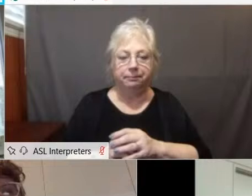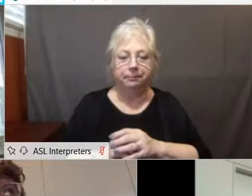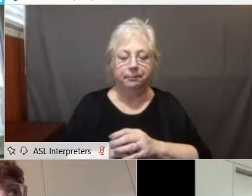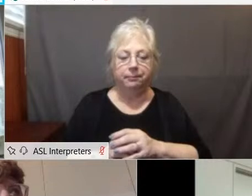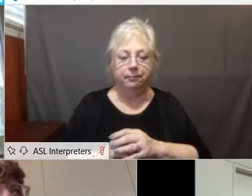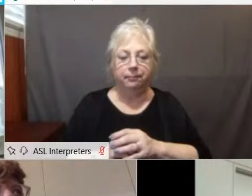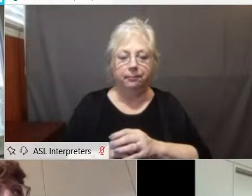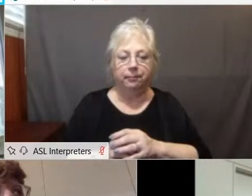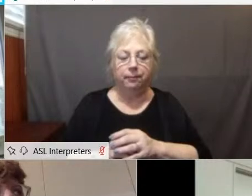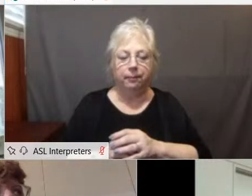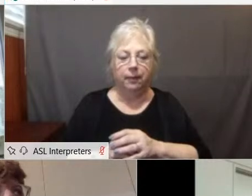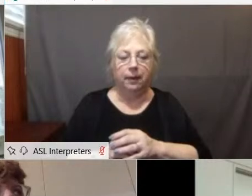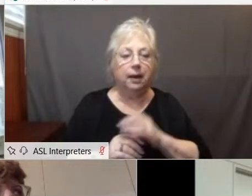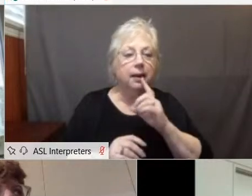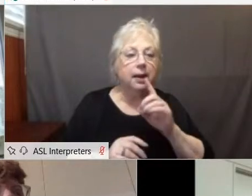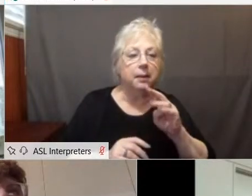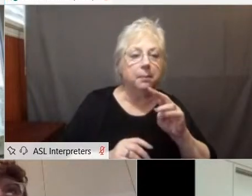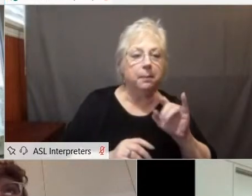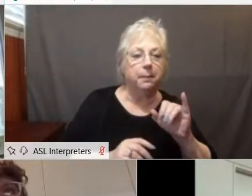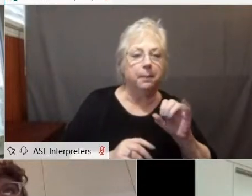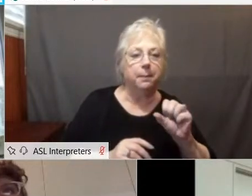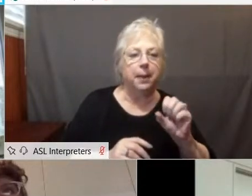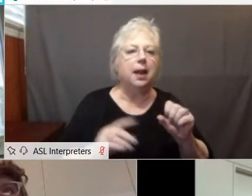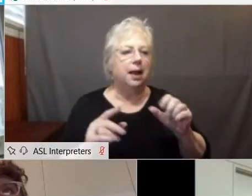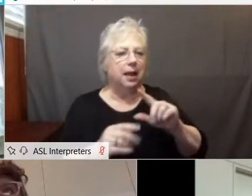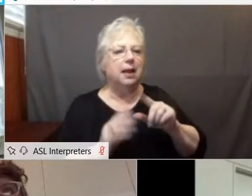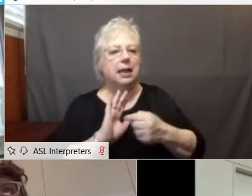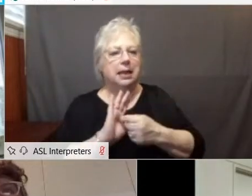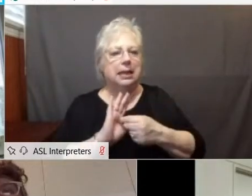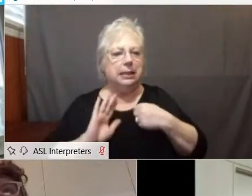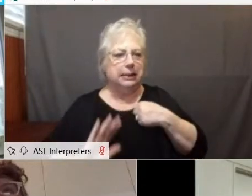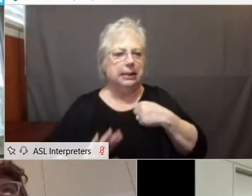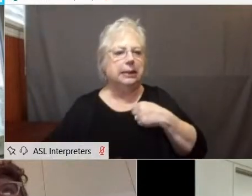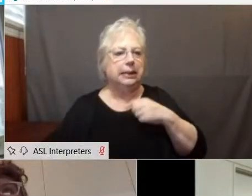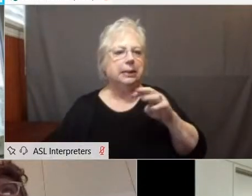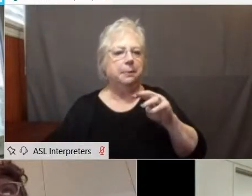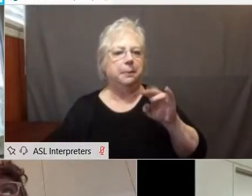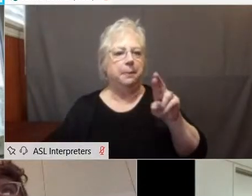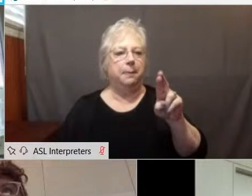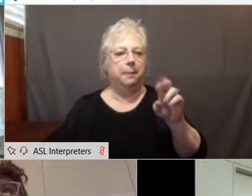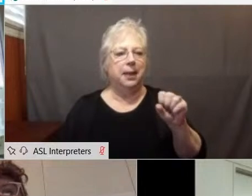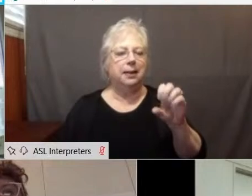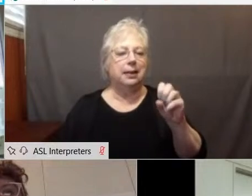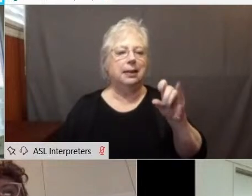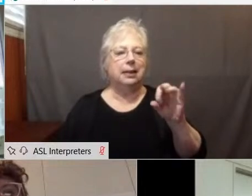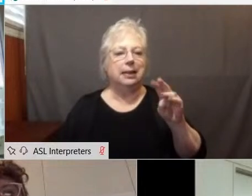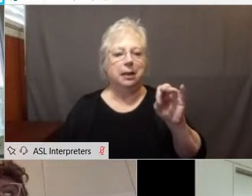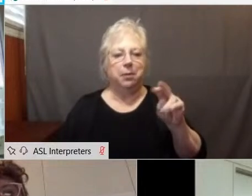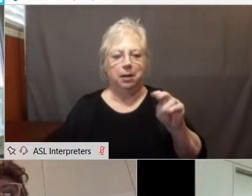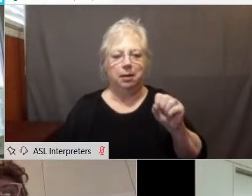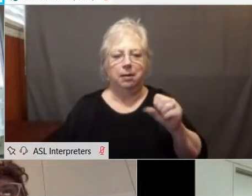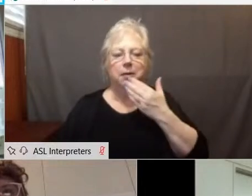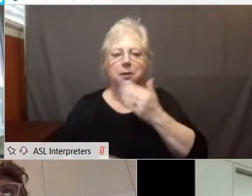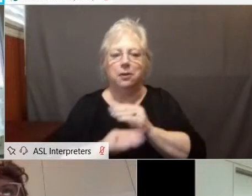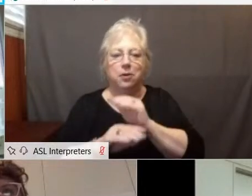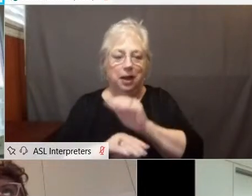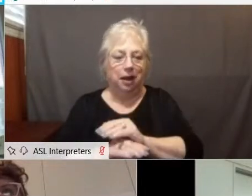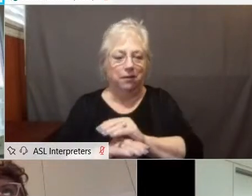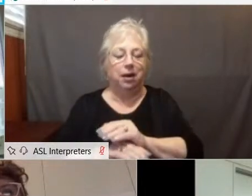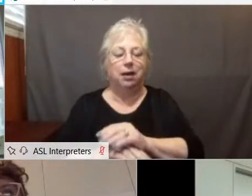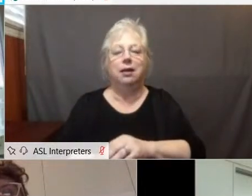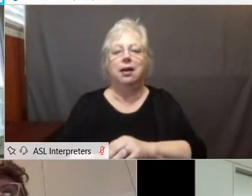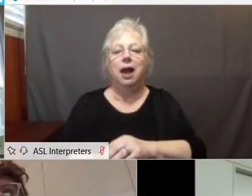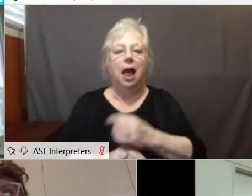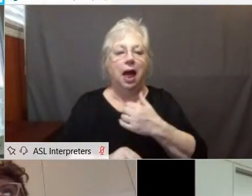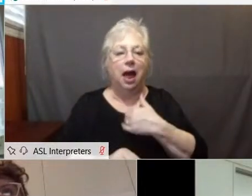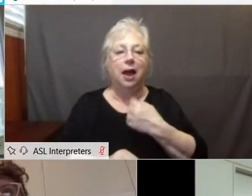Is Ms. Simmons available? This is Mrs. Simmons. Okay. Go Good ahead. evening. I